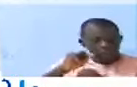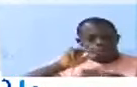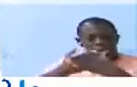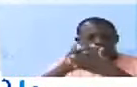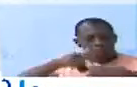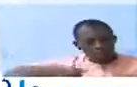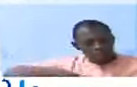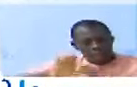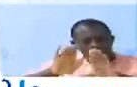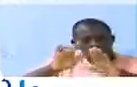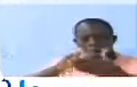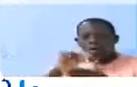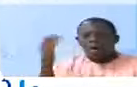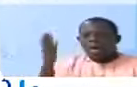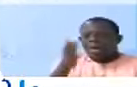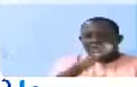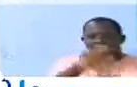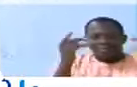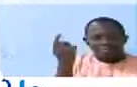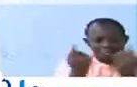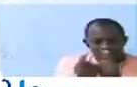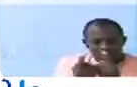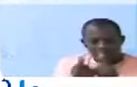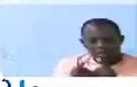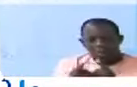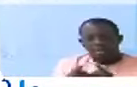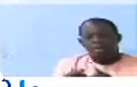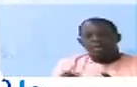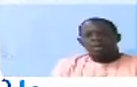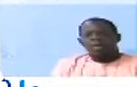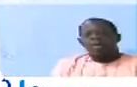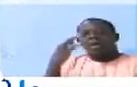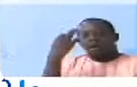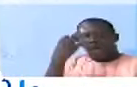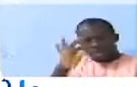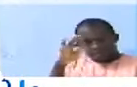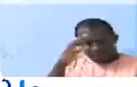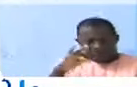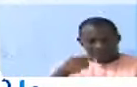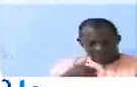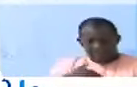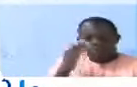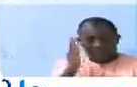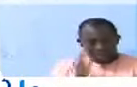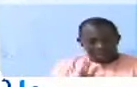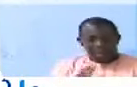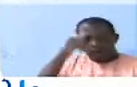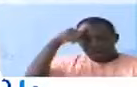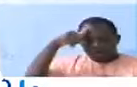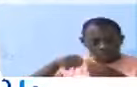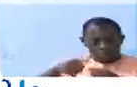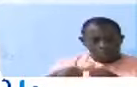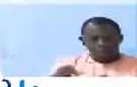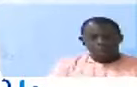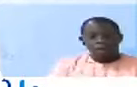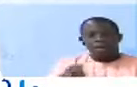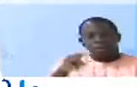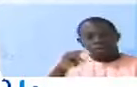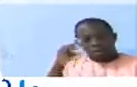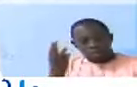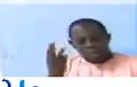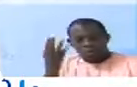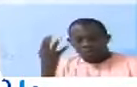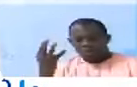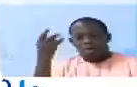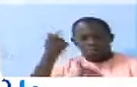anything else. Imagine an doranga karisa ba kijeje fo karna ani mowoje. If I can remember, we spent 3 to 4 months there. We didn't